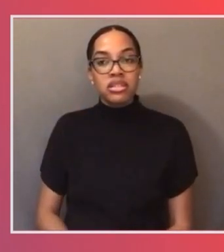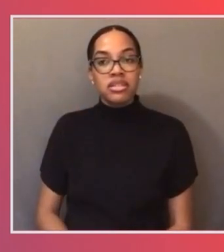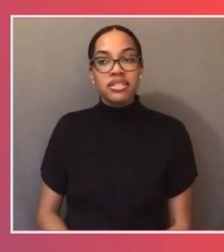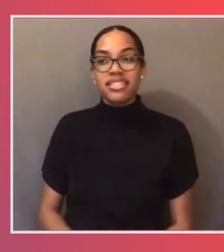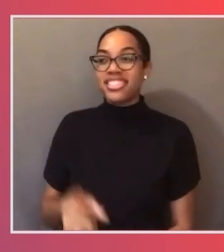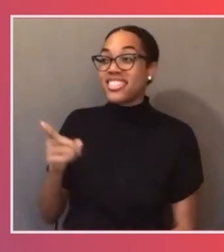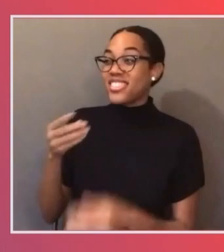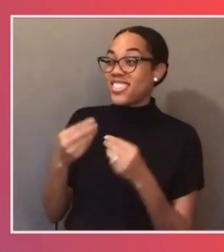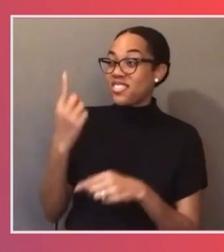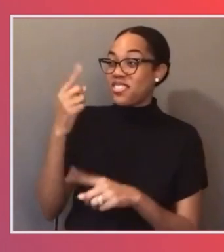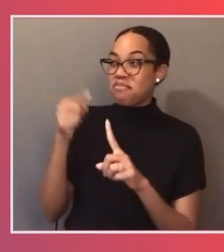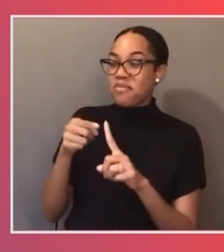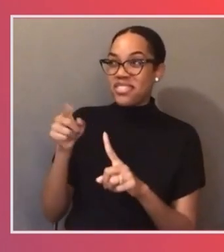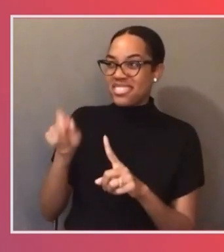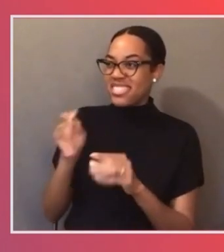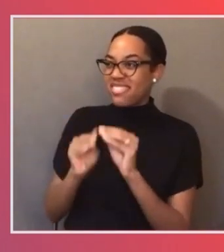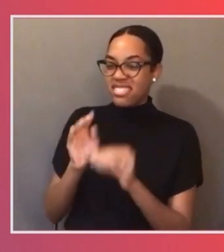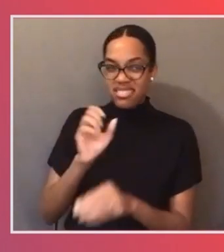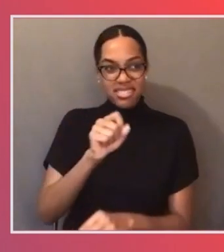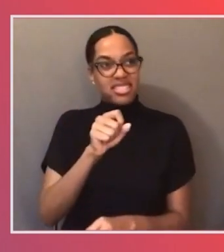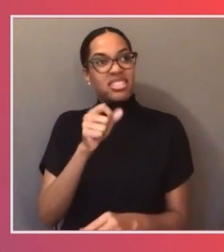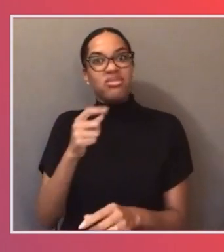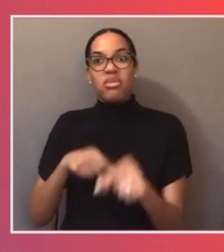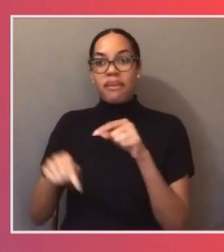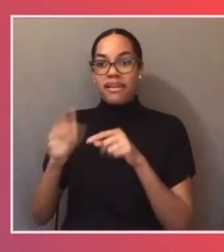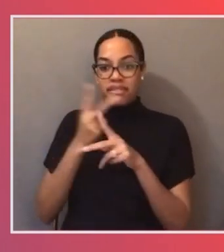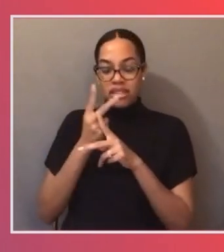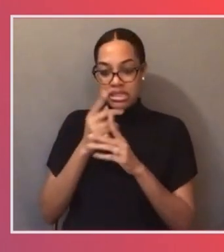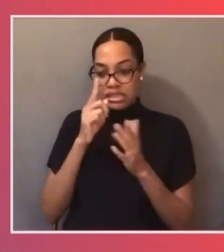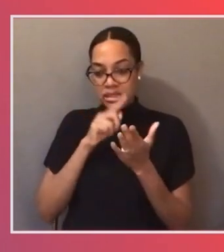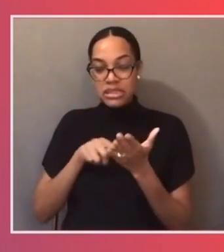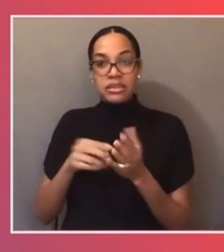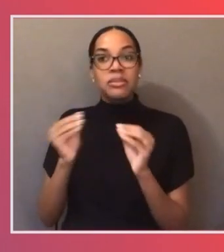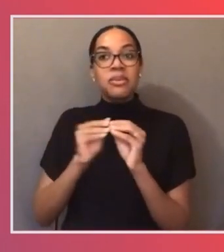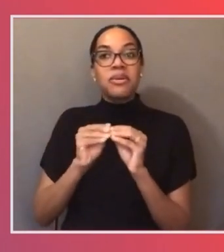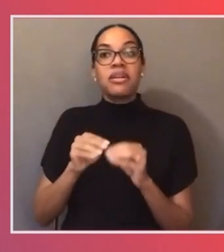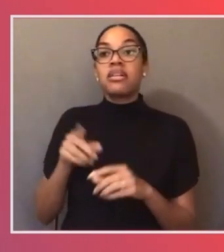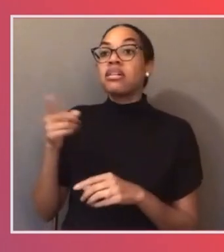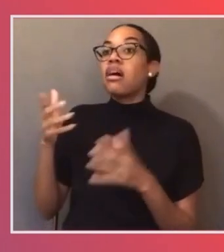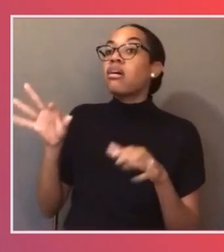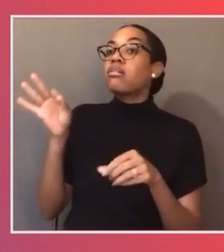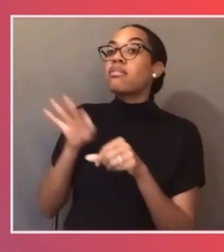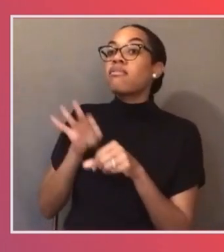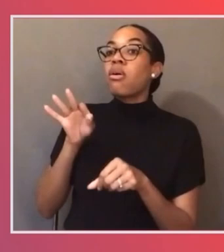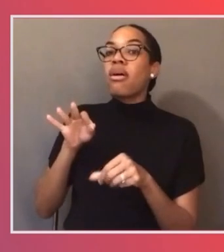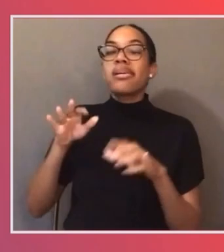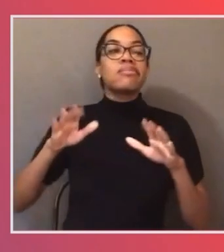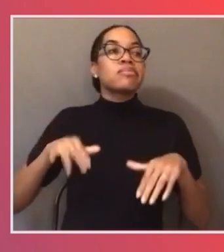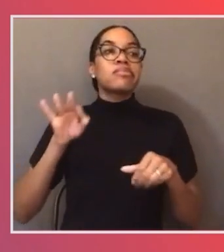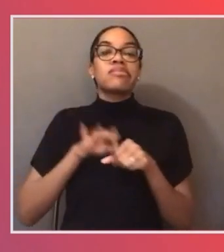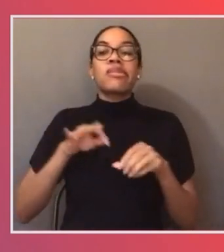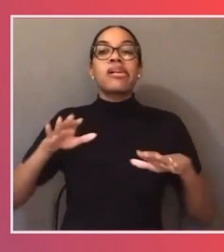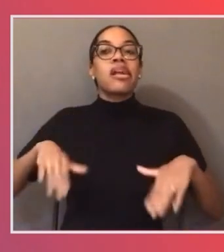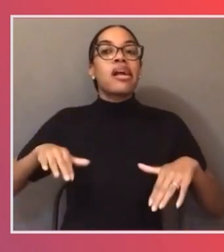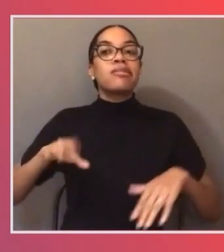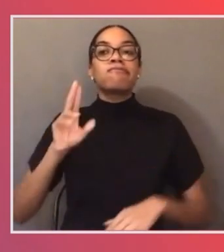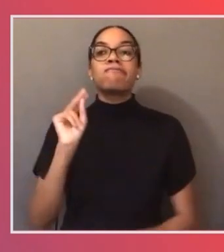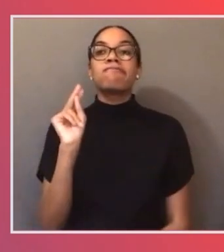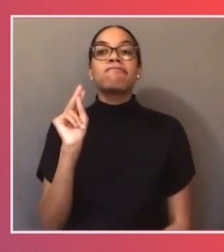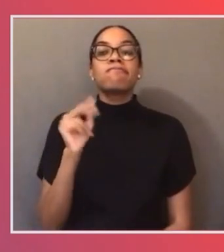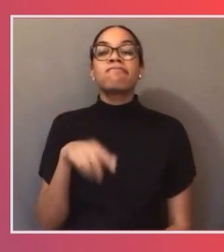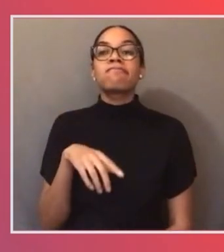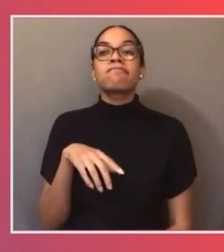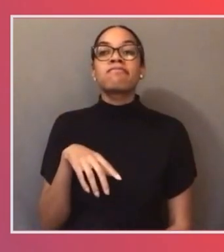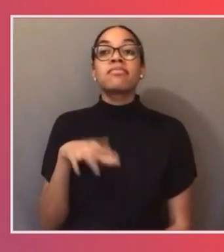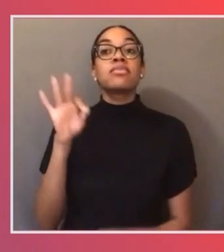yet, sir? I've not voted yet. I'm voting. I'm voting in upstate New York this weekend. I'm